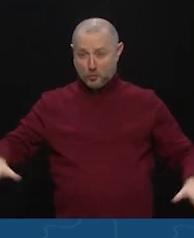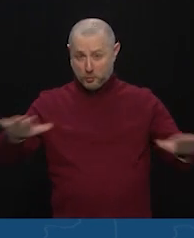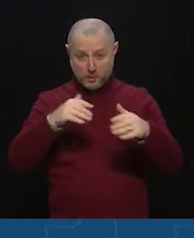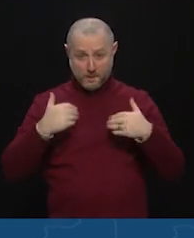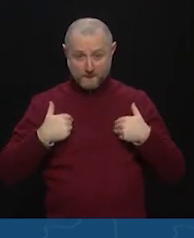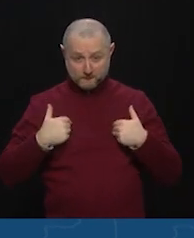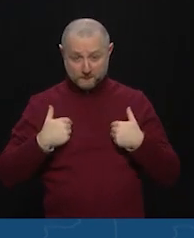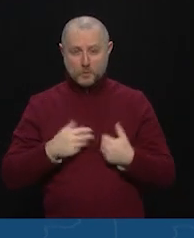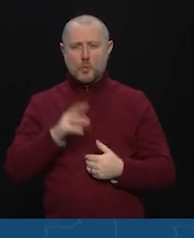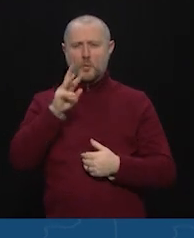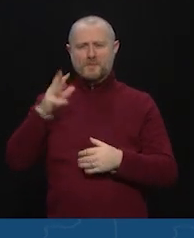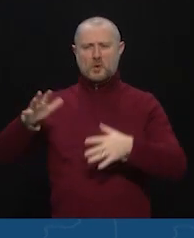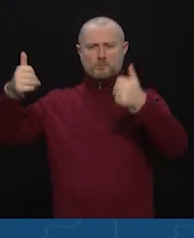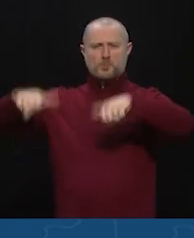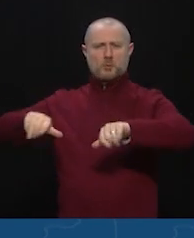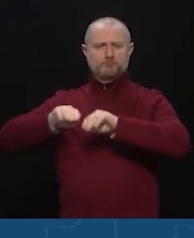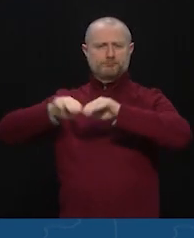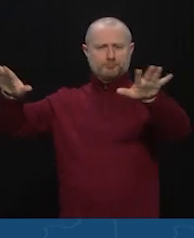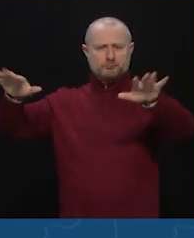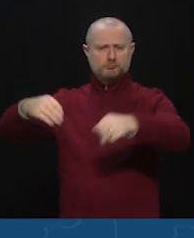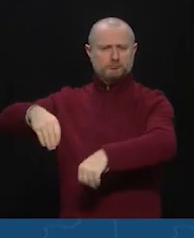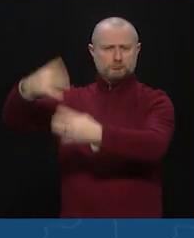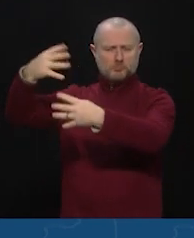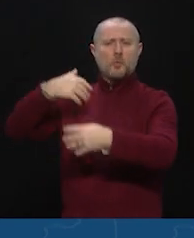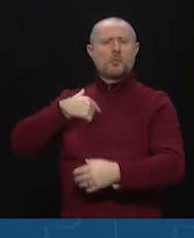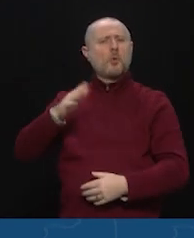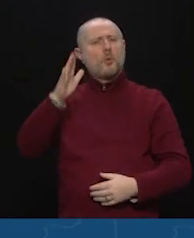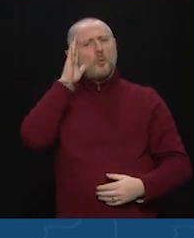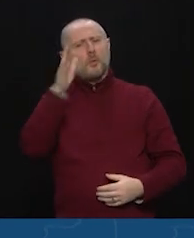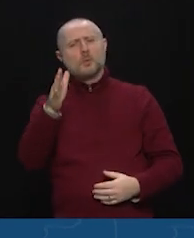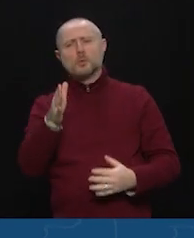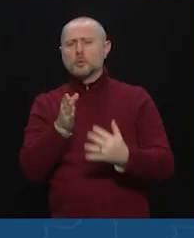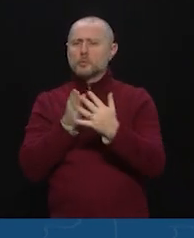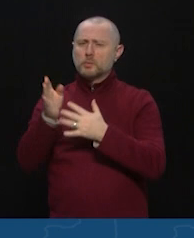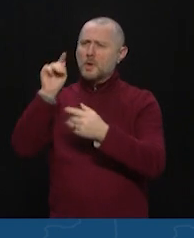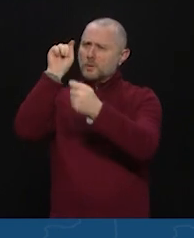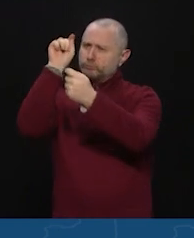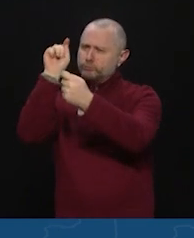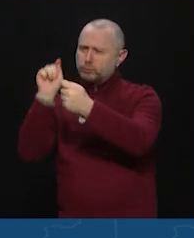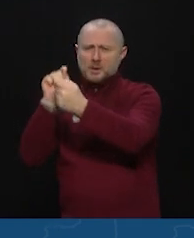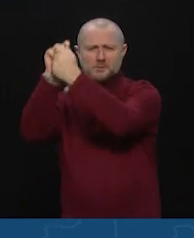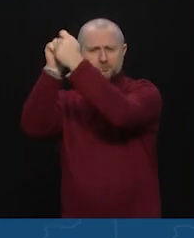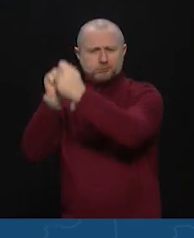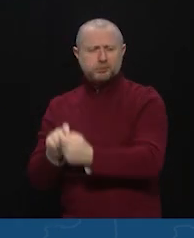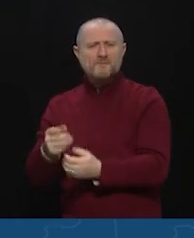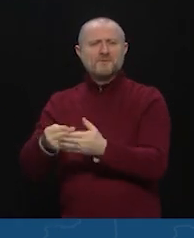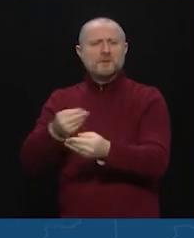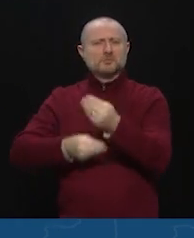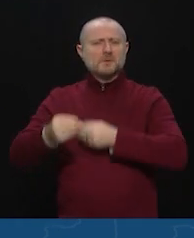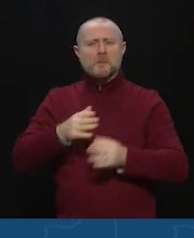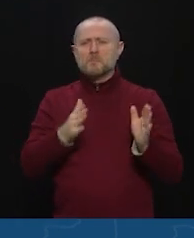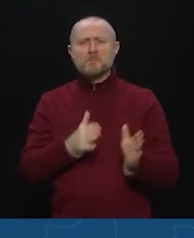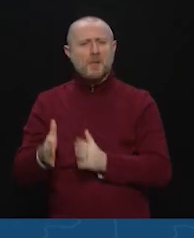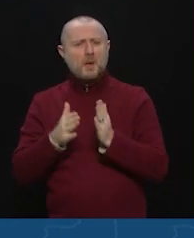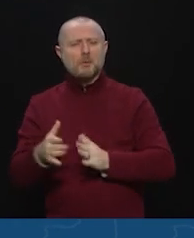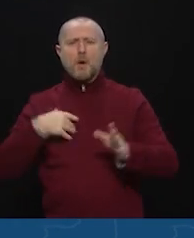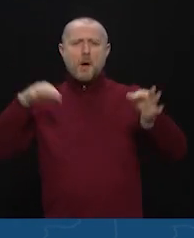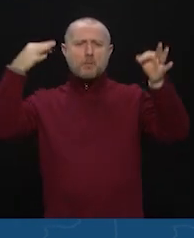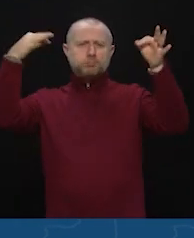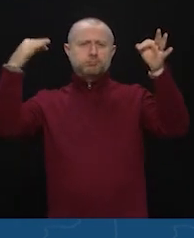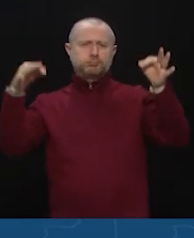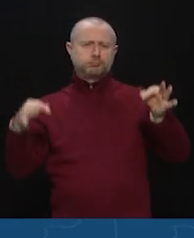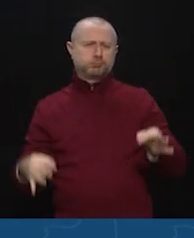website right now. I am going to go through the financing plan and talk through how both